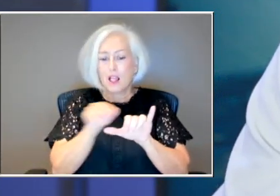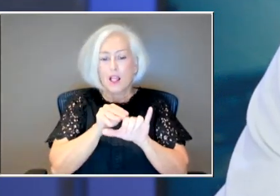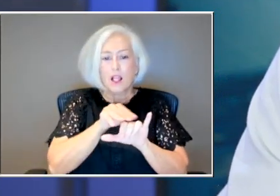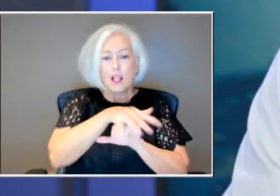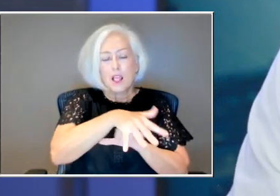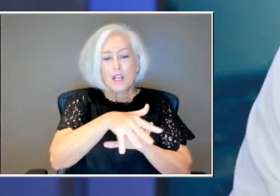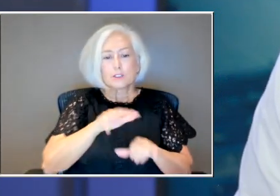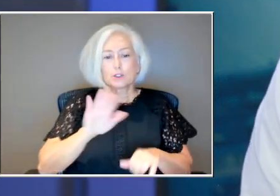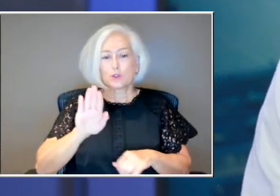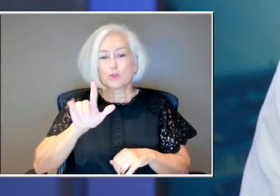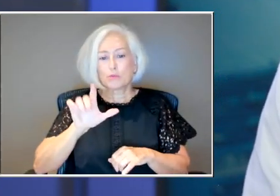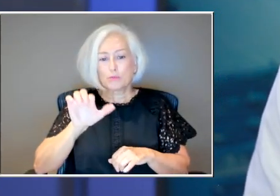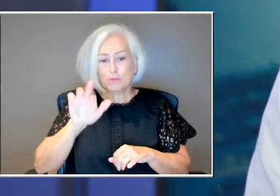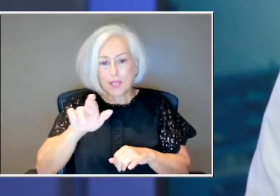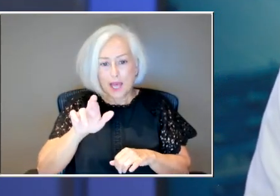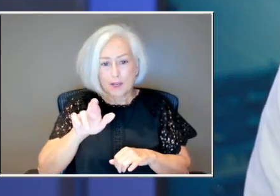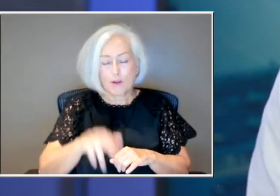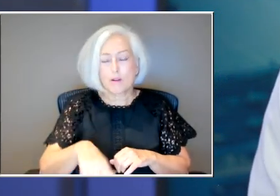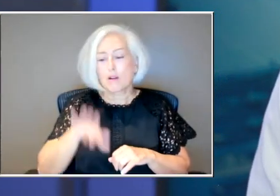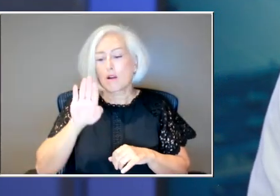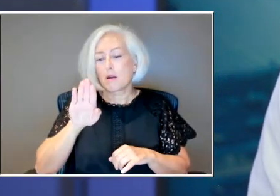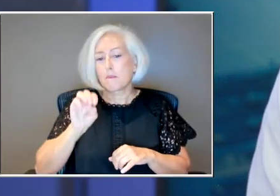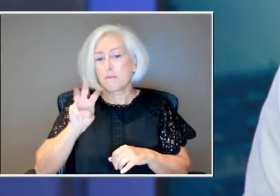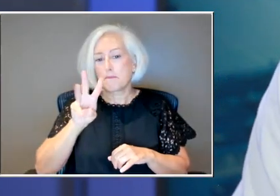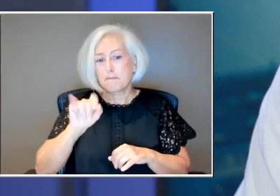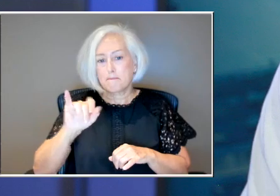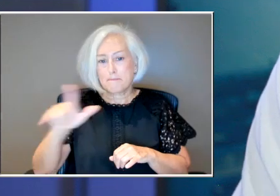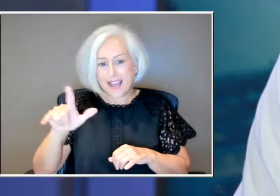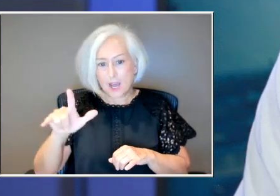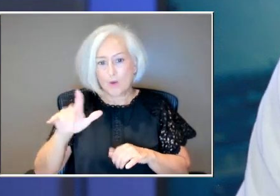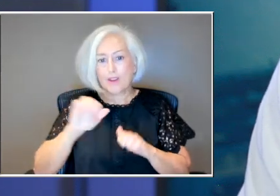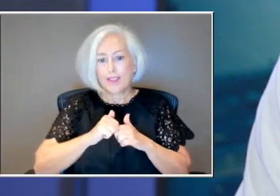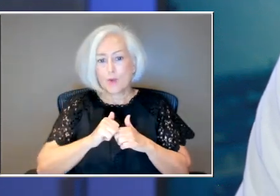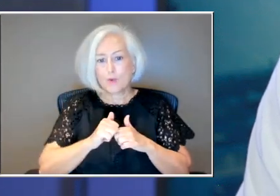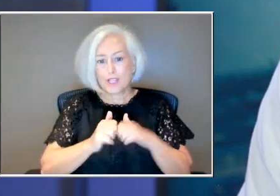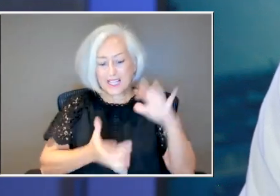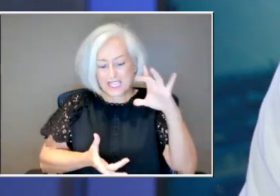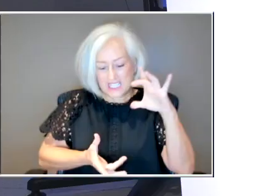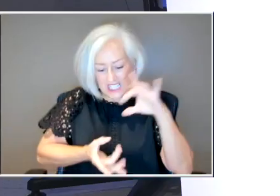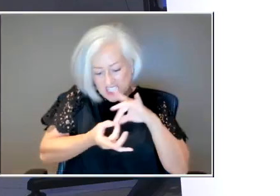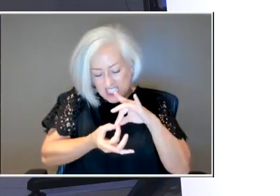invasive disease that often distorts the normal anatomy. And